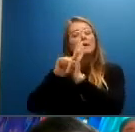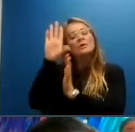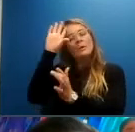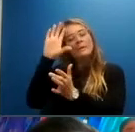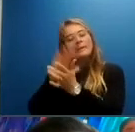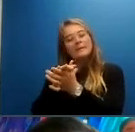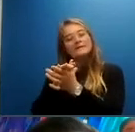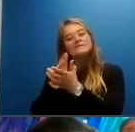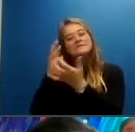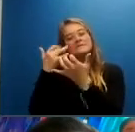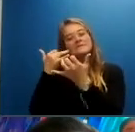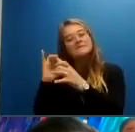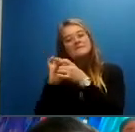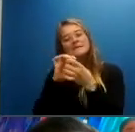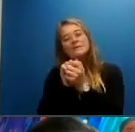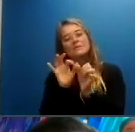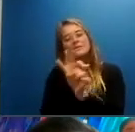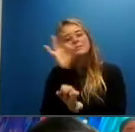we bring that into our lives?